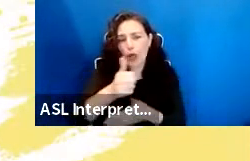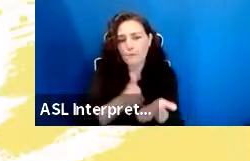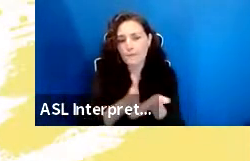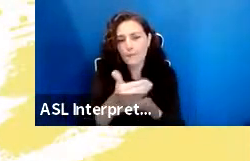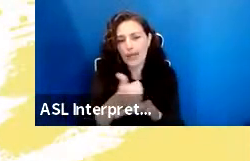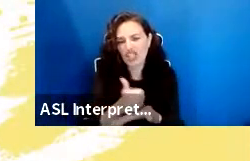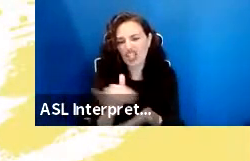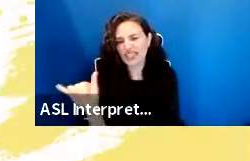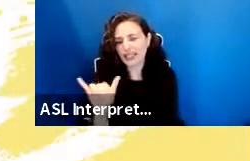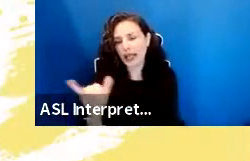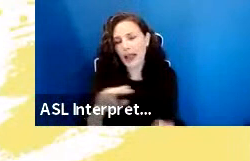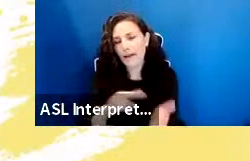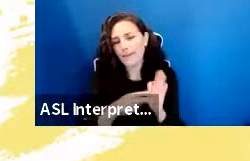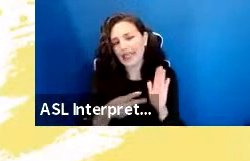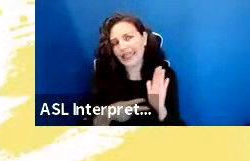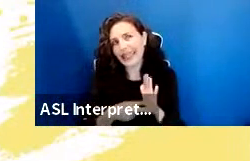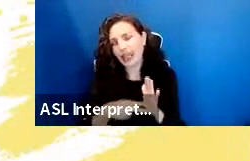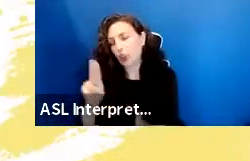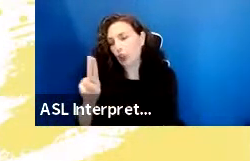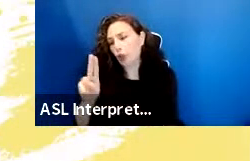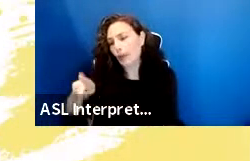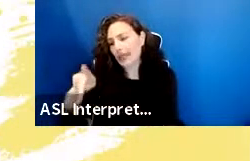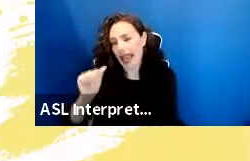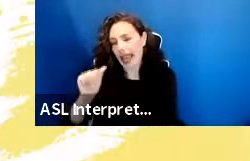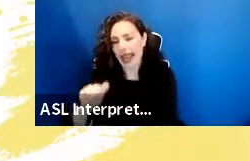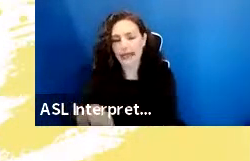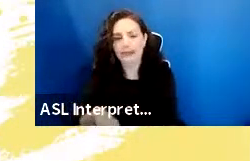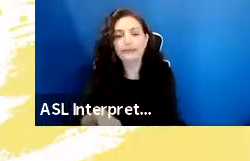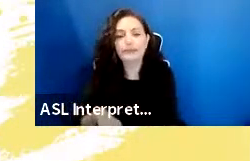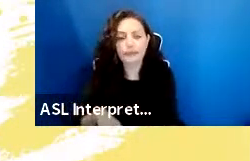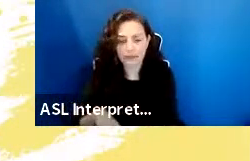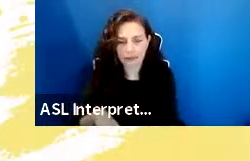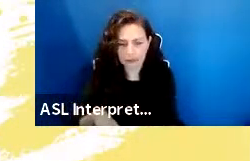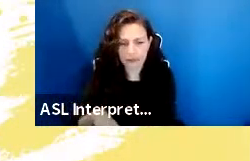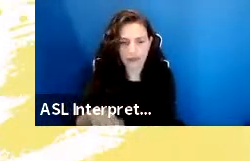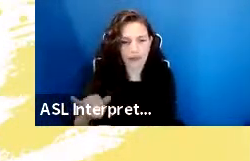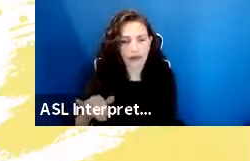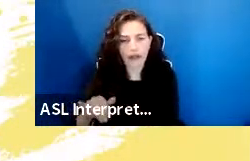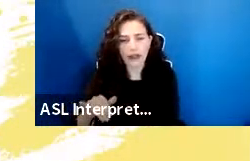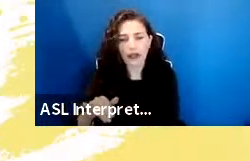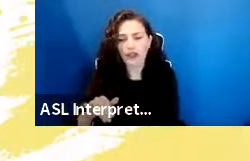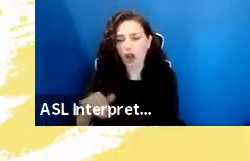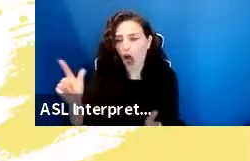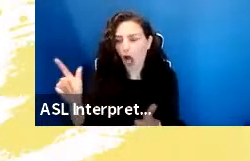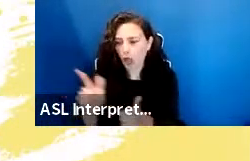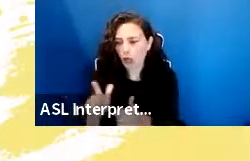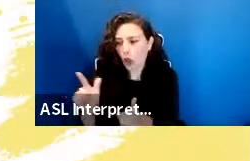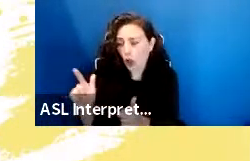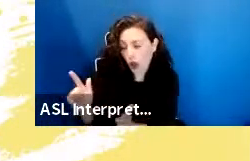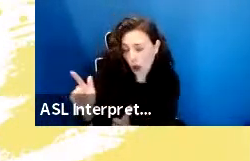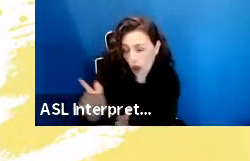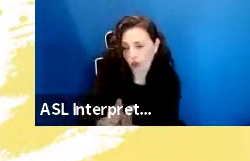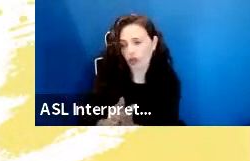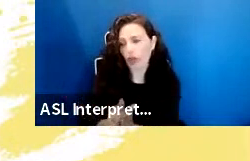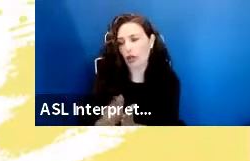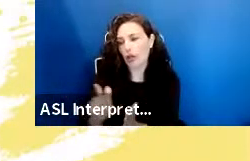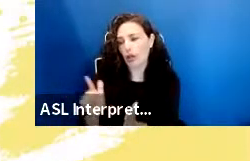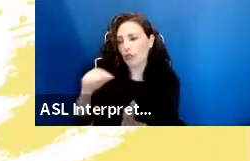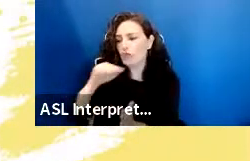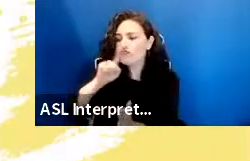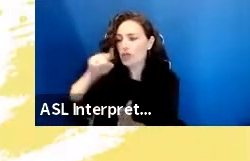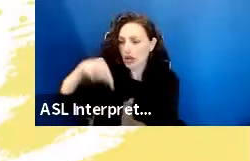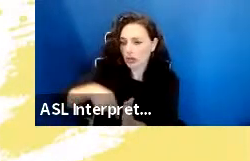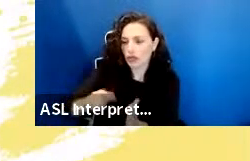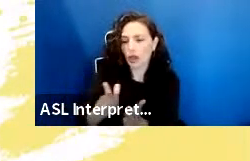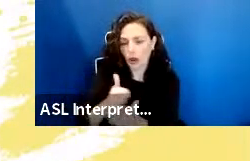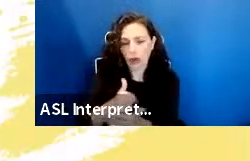be the UPA, the ultra low budget project agreement, or the moderate low budget project agreement, or